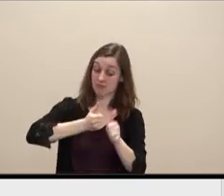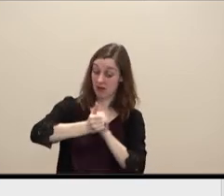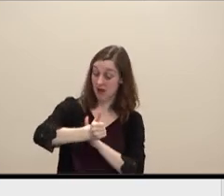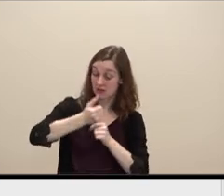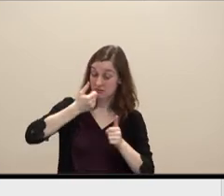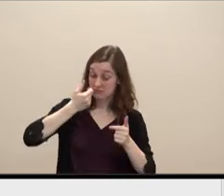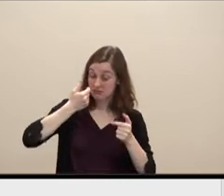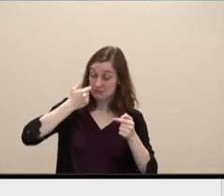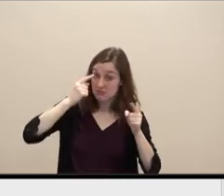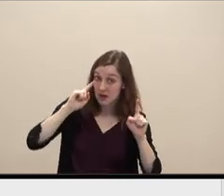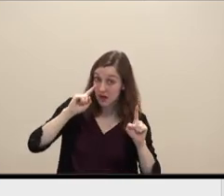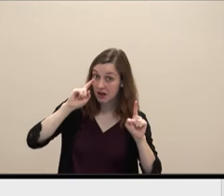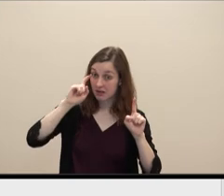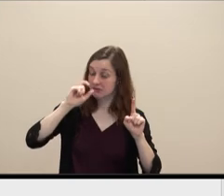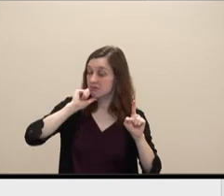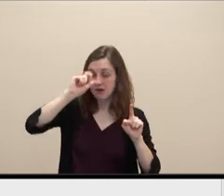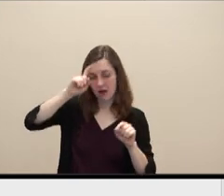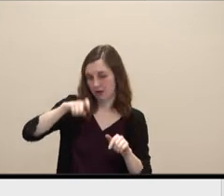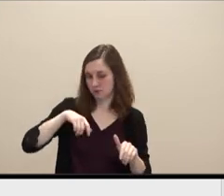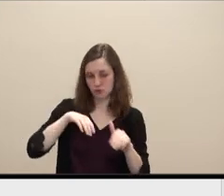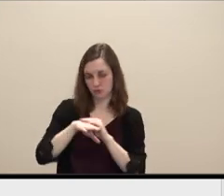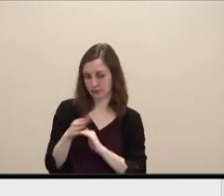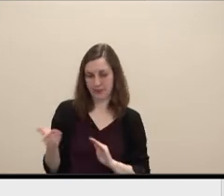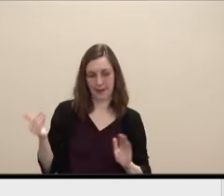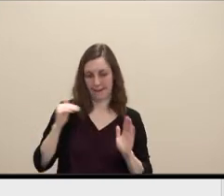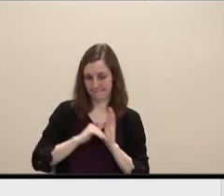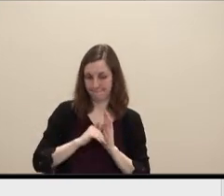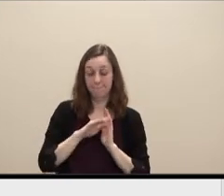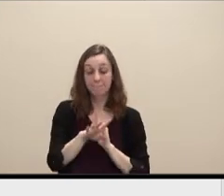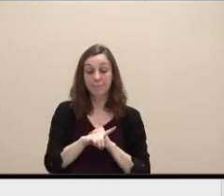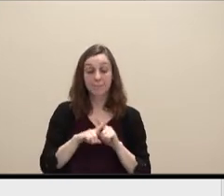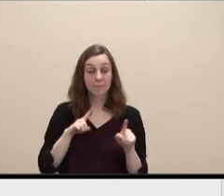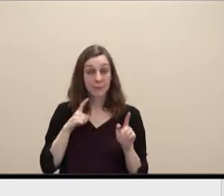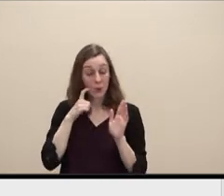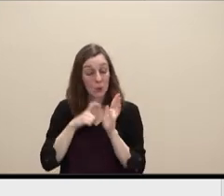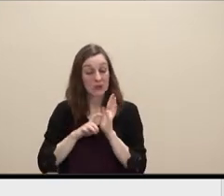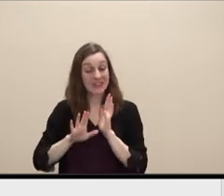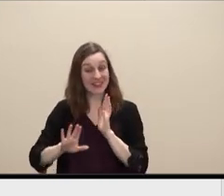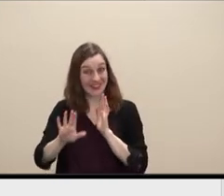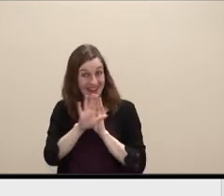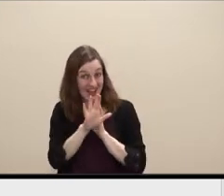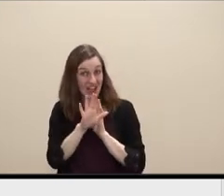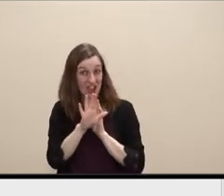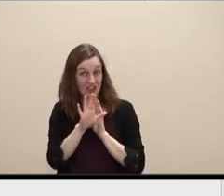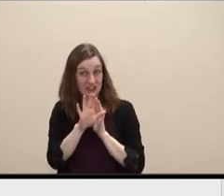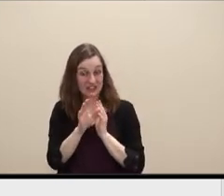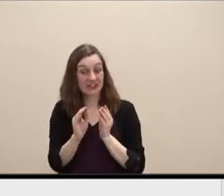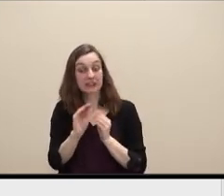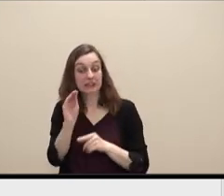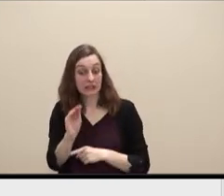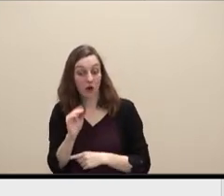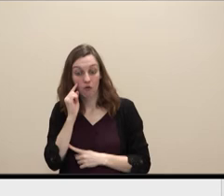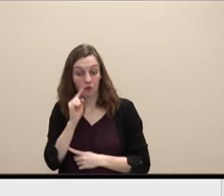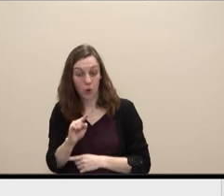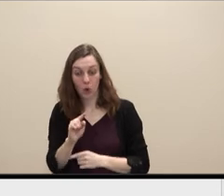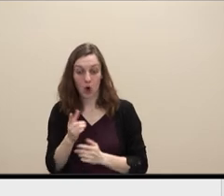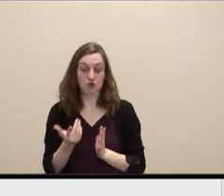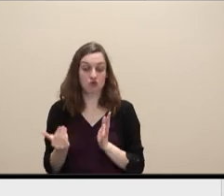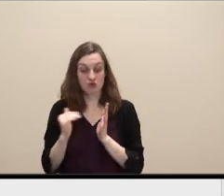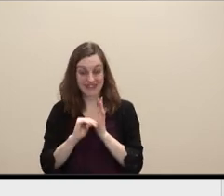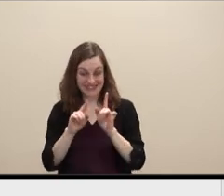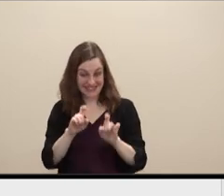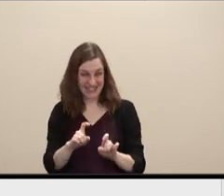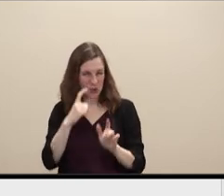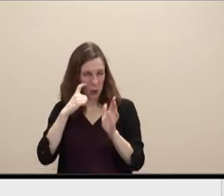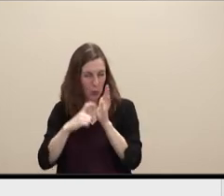you'll see the yellow represents their statistics from retesters, which are low. But in the pink is because there's